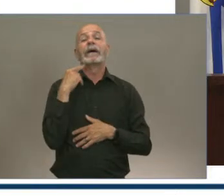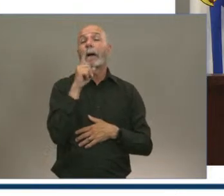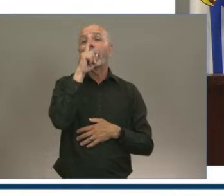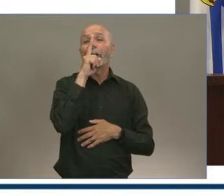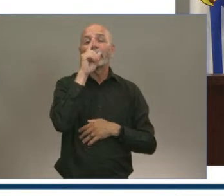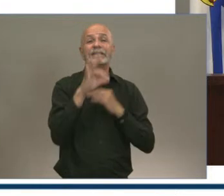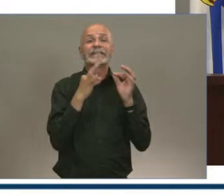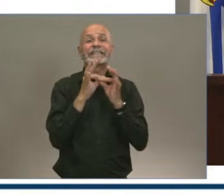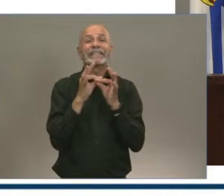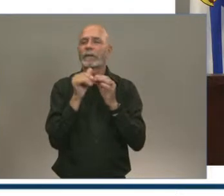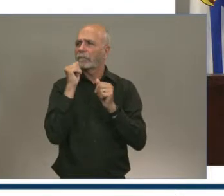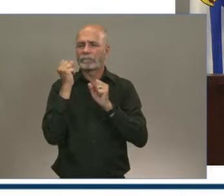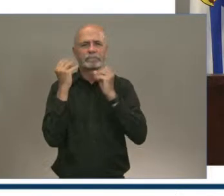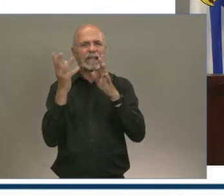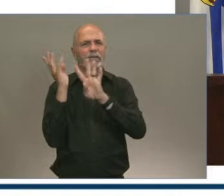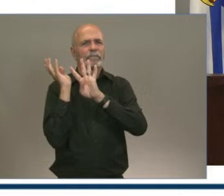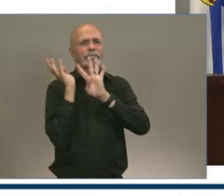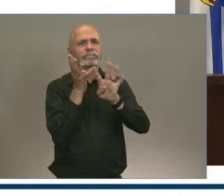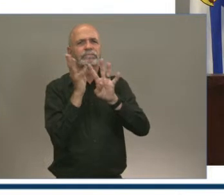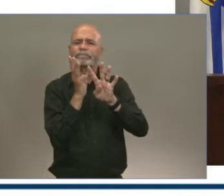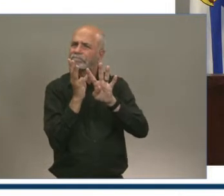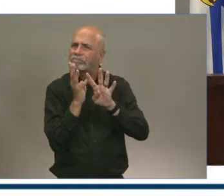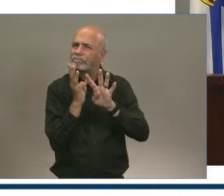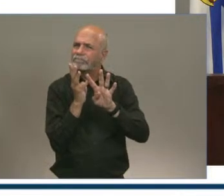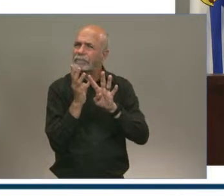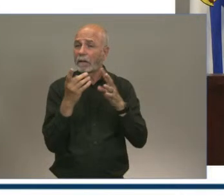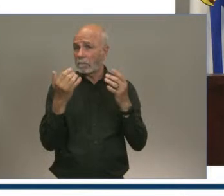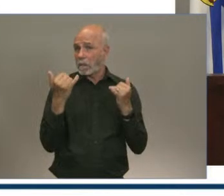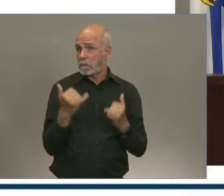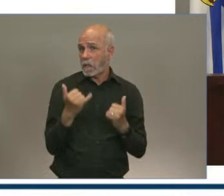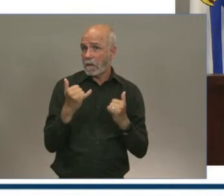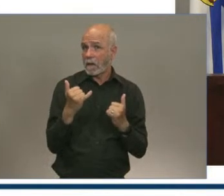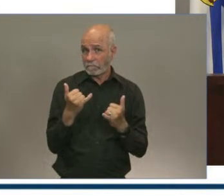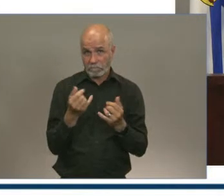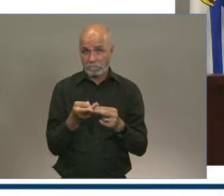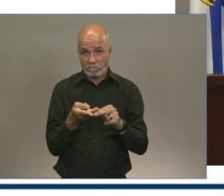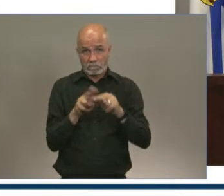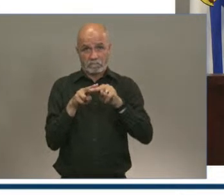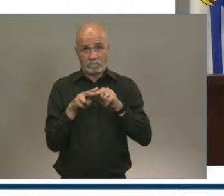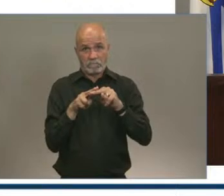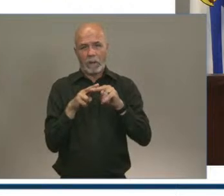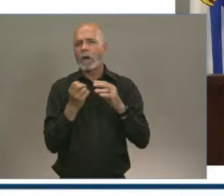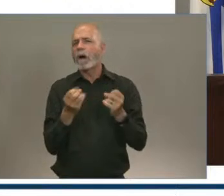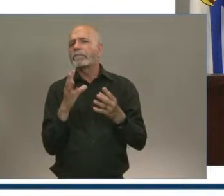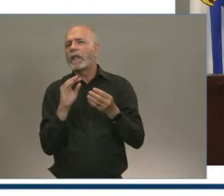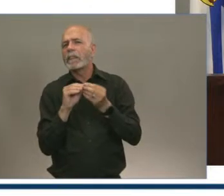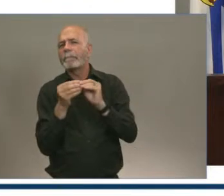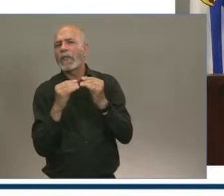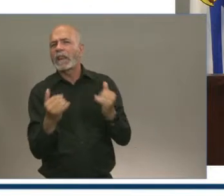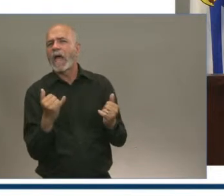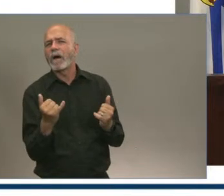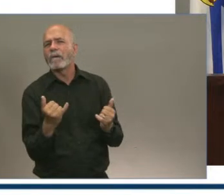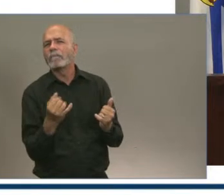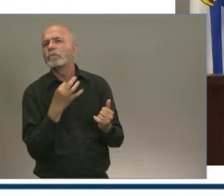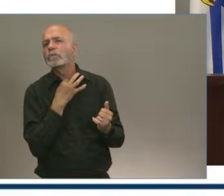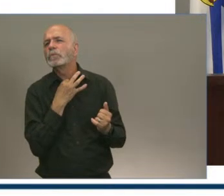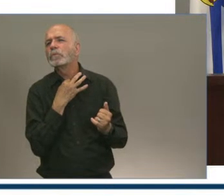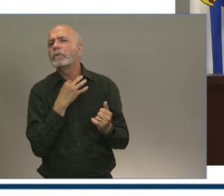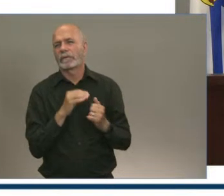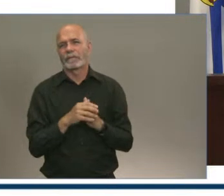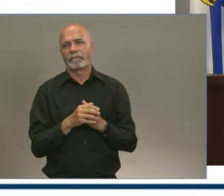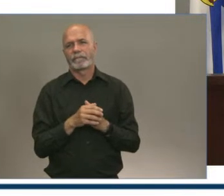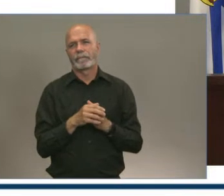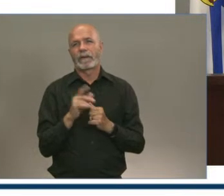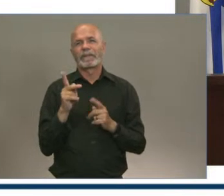base, can you give us an update on where COVID tests are being driven right now? Roughly how many are targeted from exposures and how many are just from